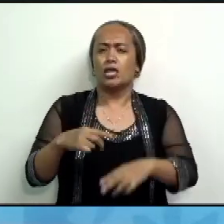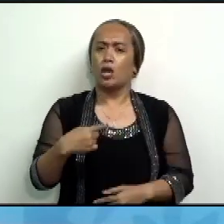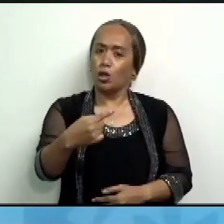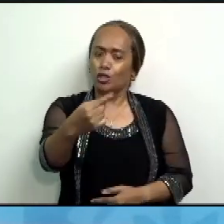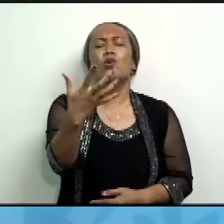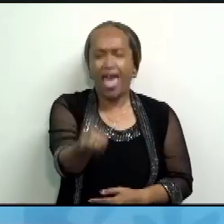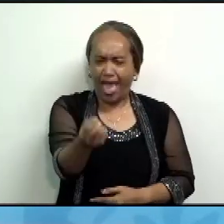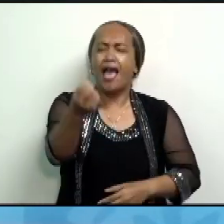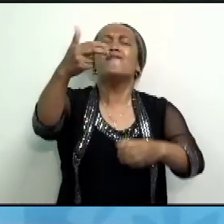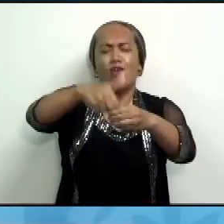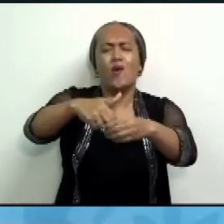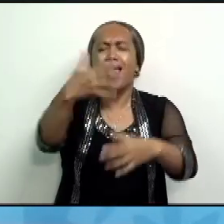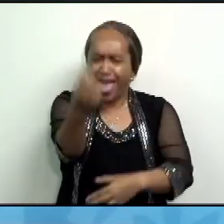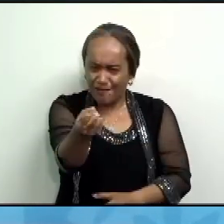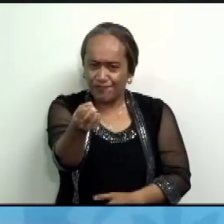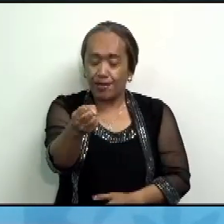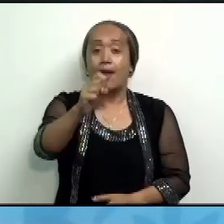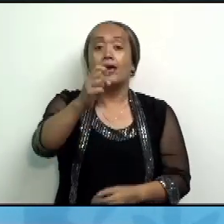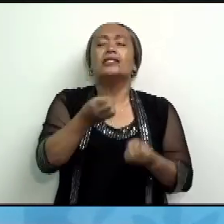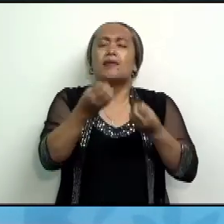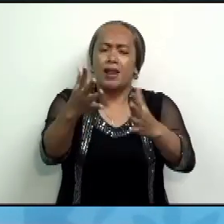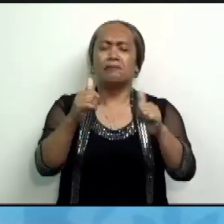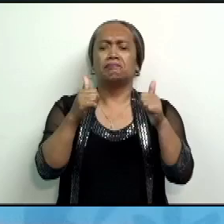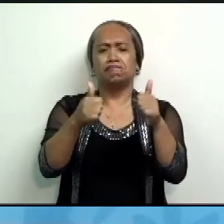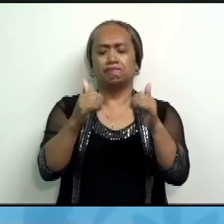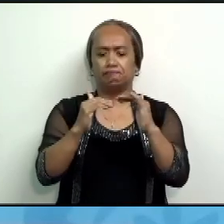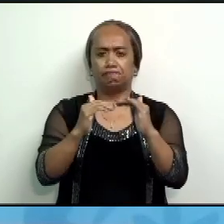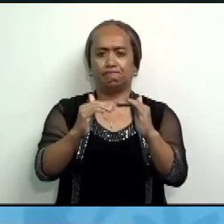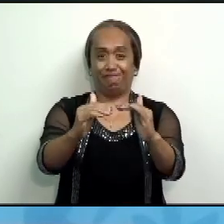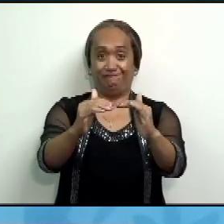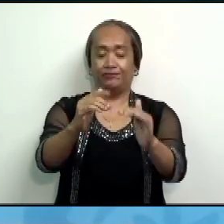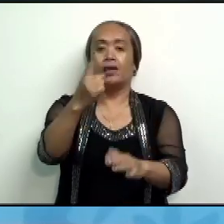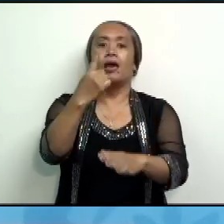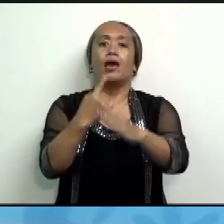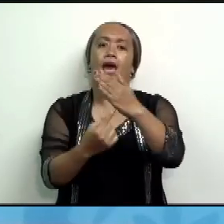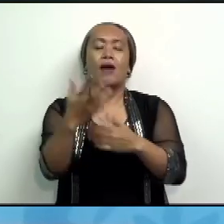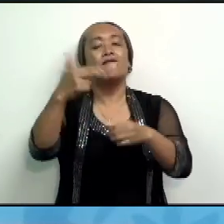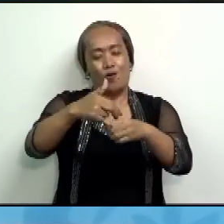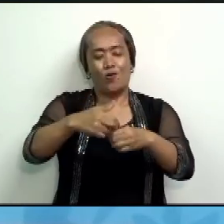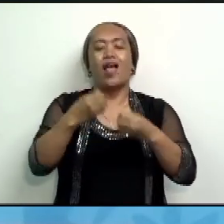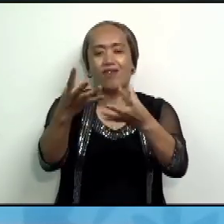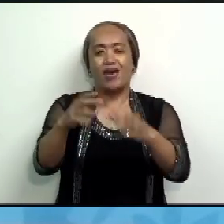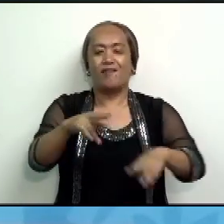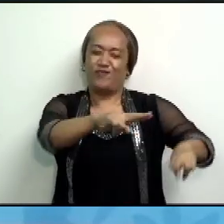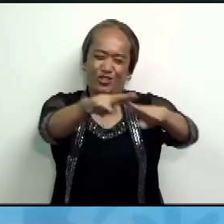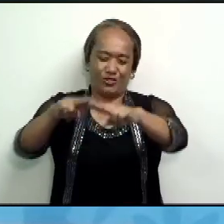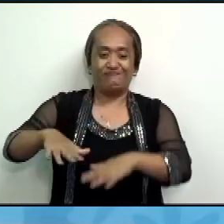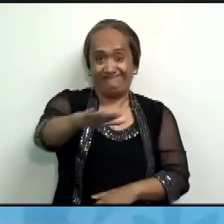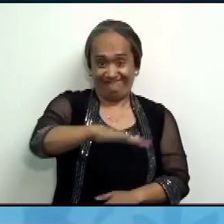fuel. Our supply is stable, and fuel is available across the country.